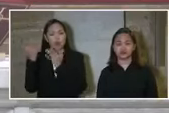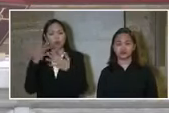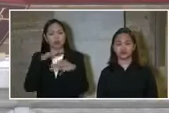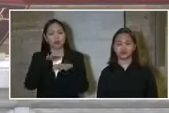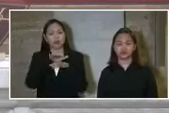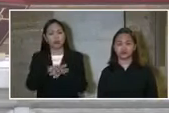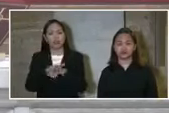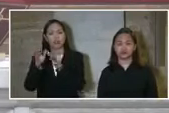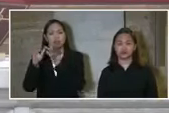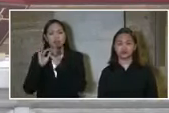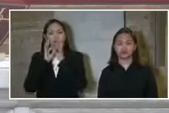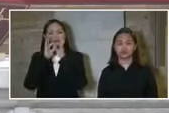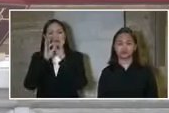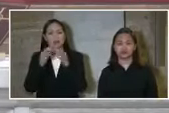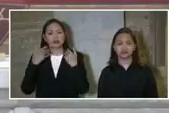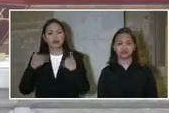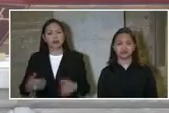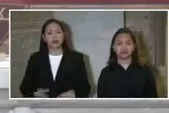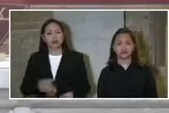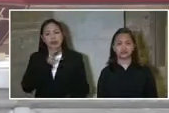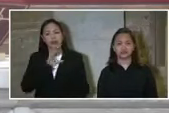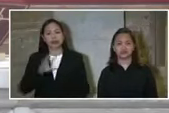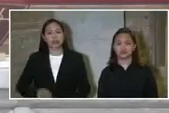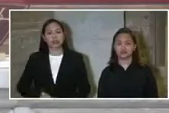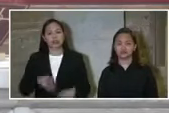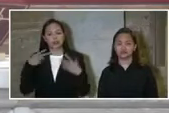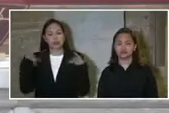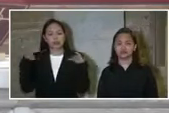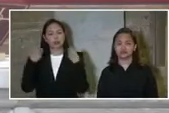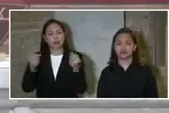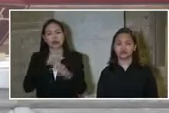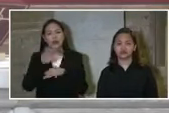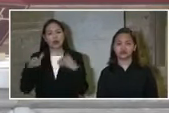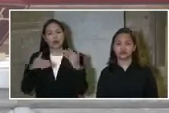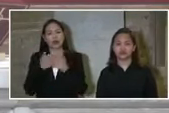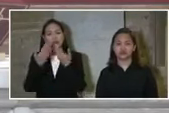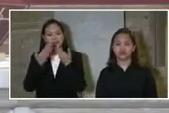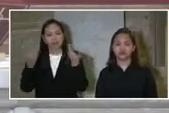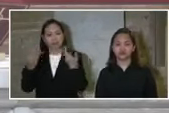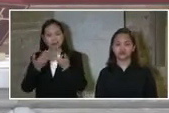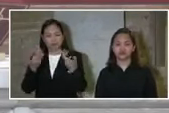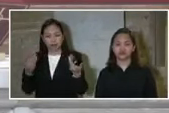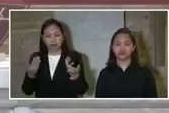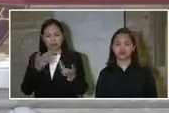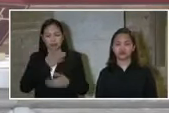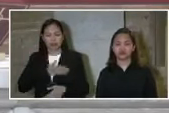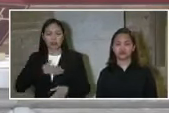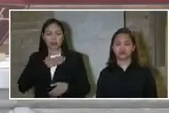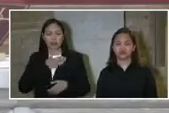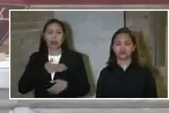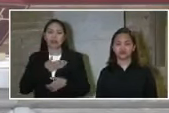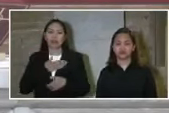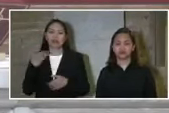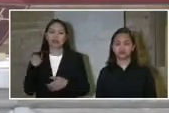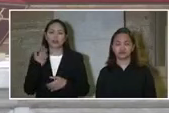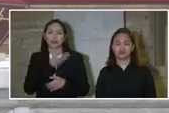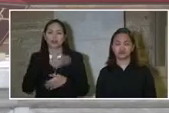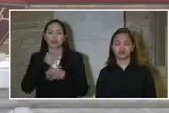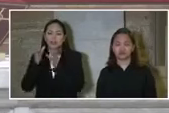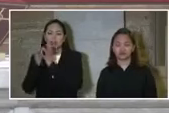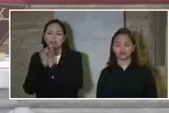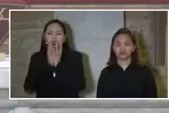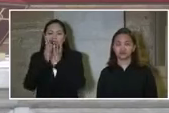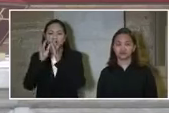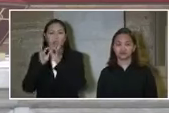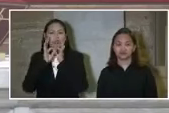in Christ, who heals every division. Be pleased to keep us always in communion of mind and